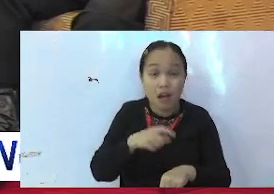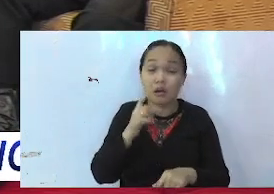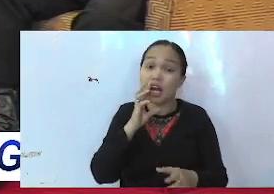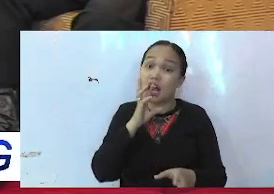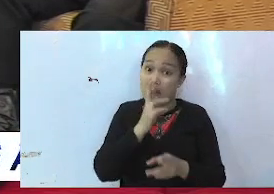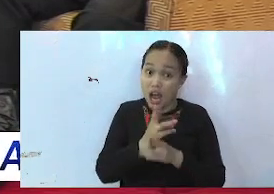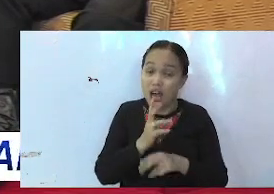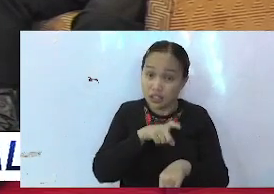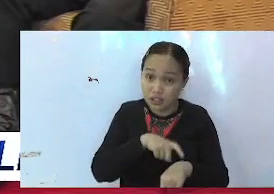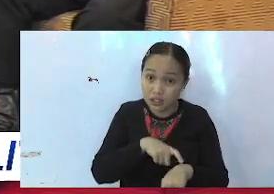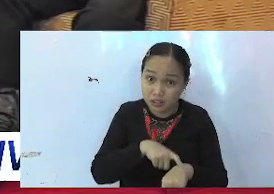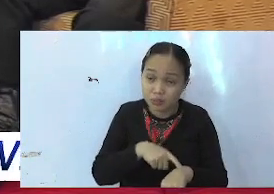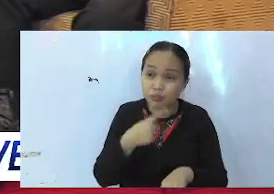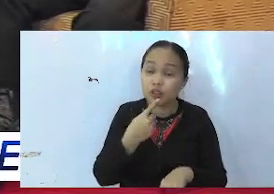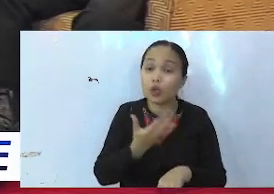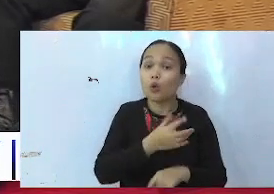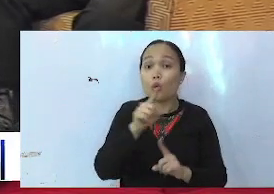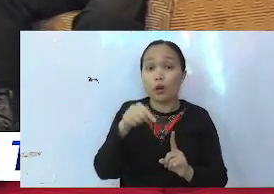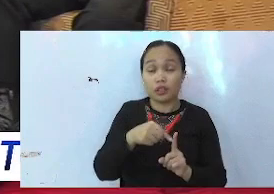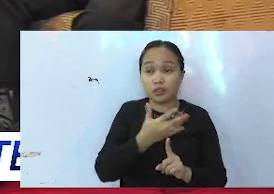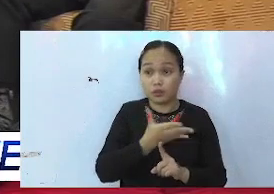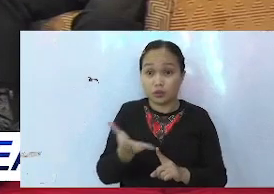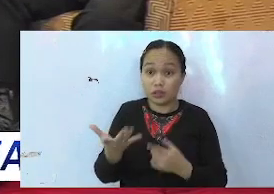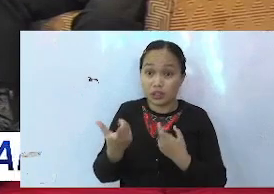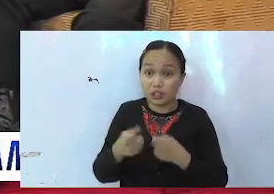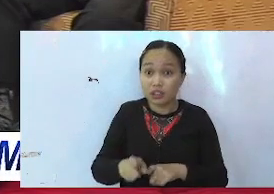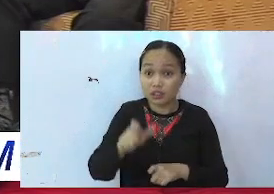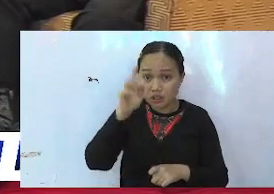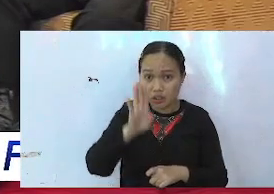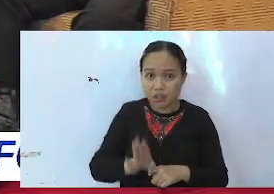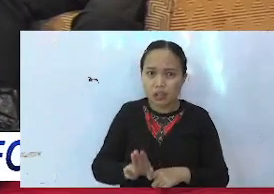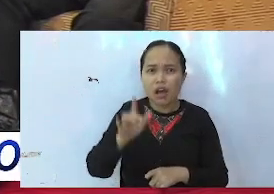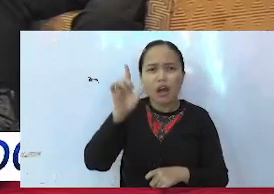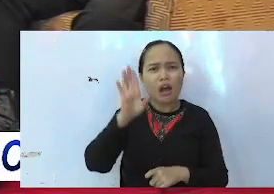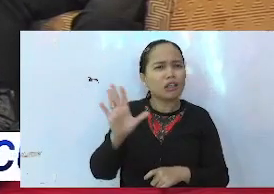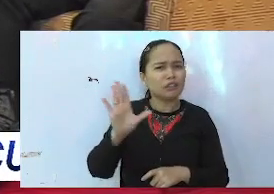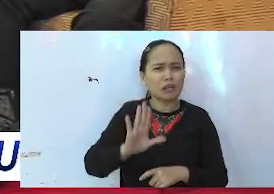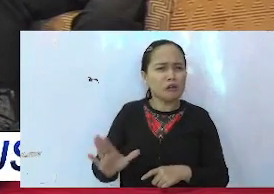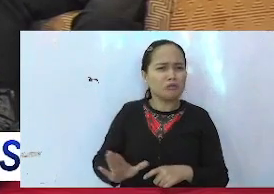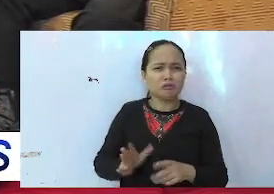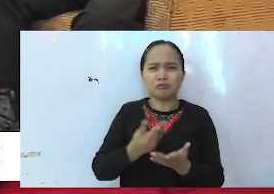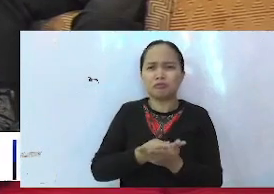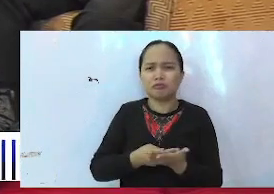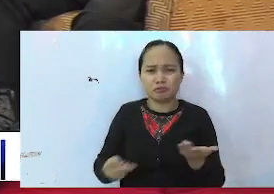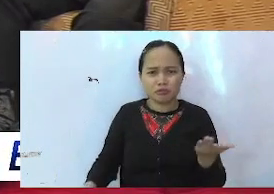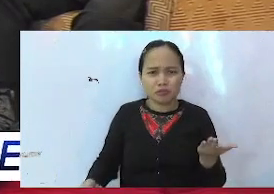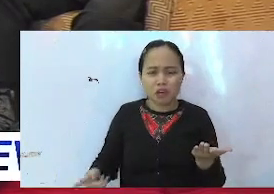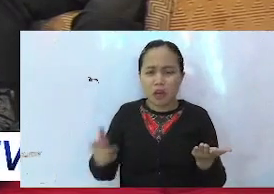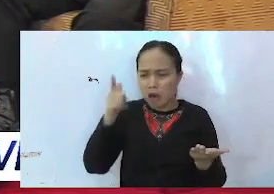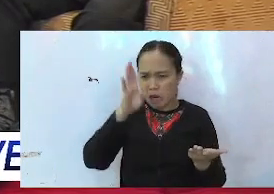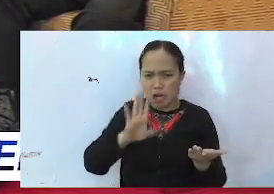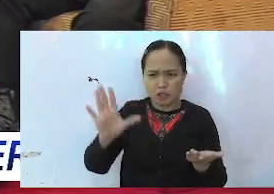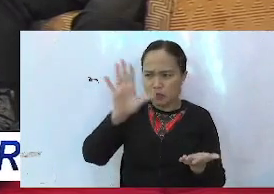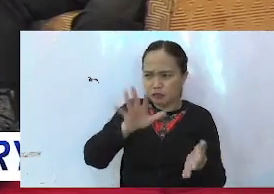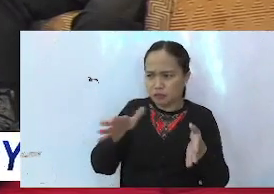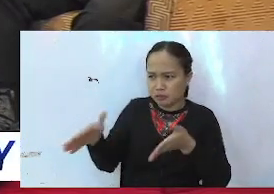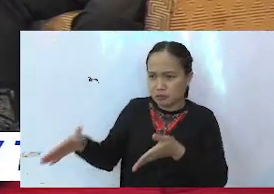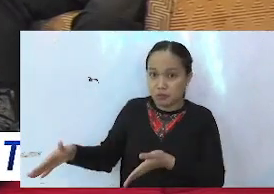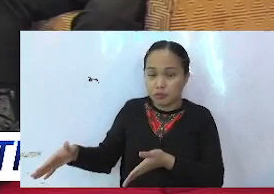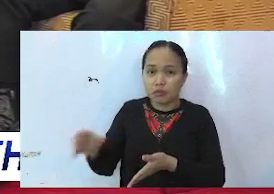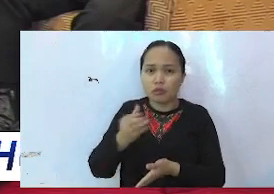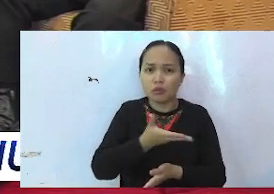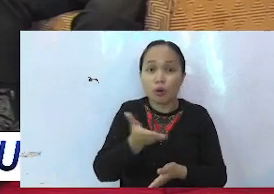the right time. That's right. You know, when you trust God, God will never drop you. God will never walk you off the edge of a cliff.